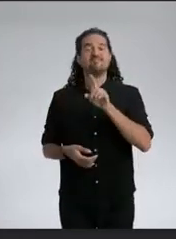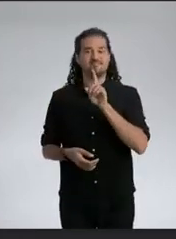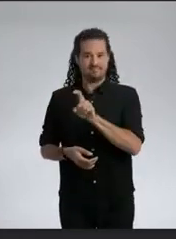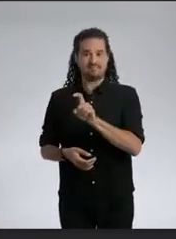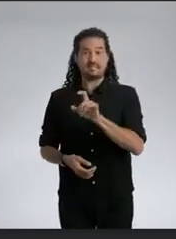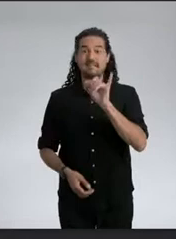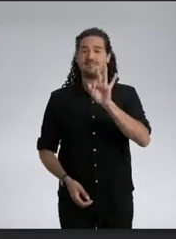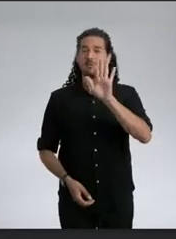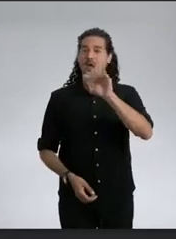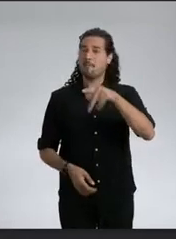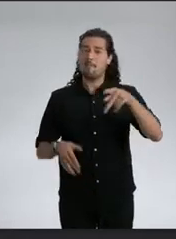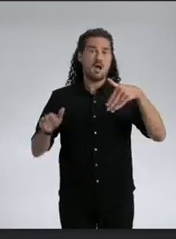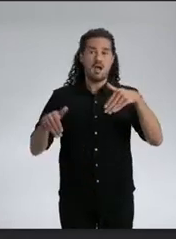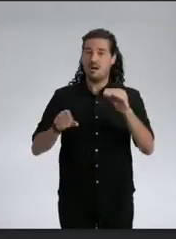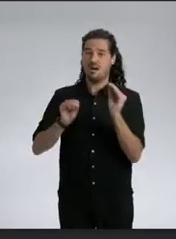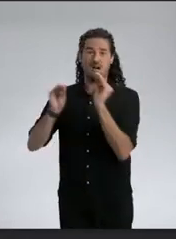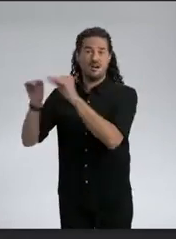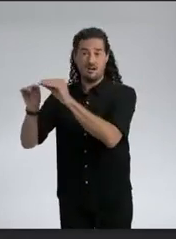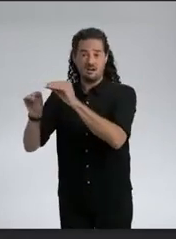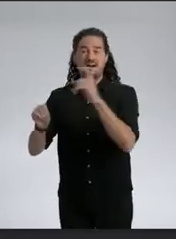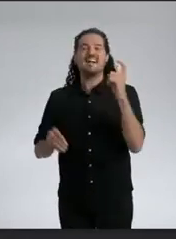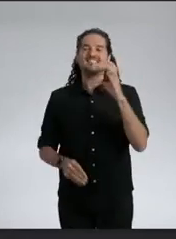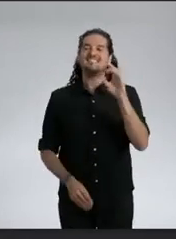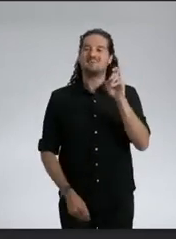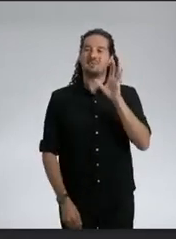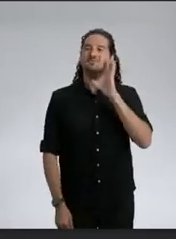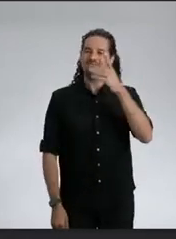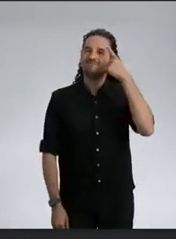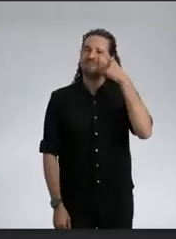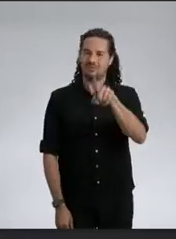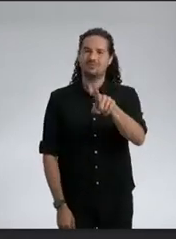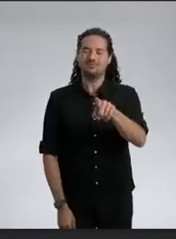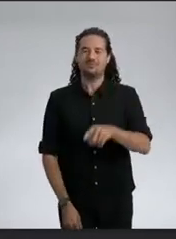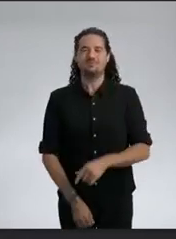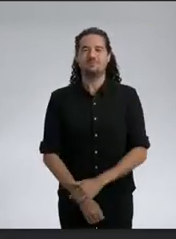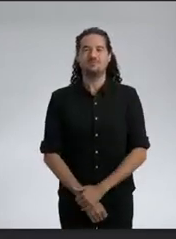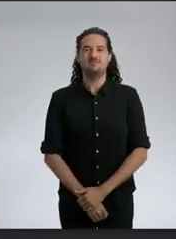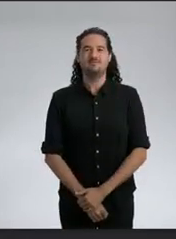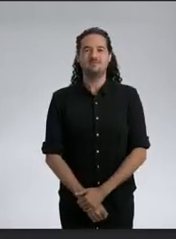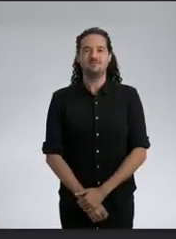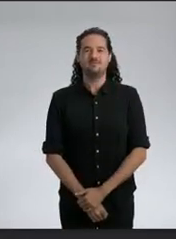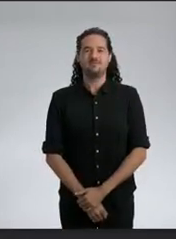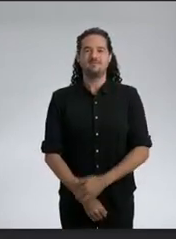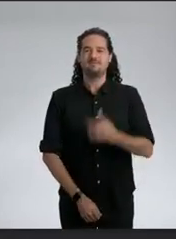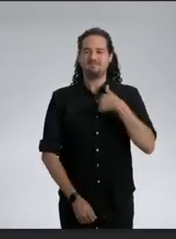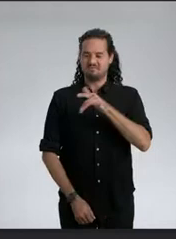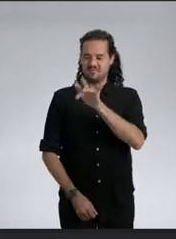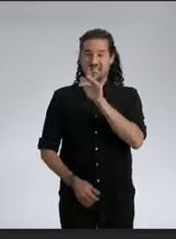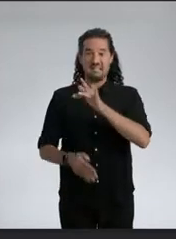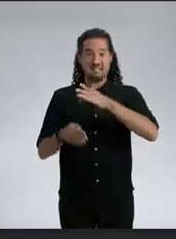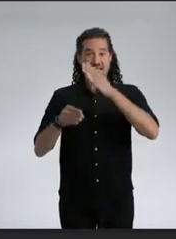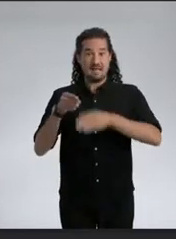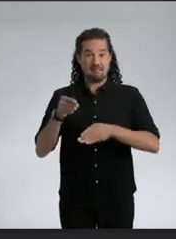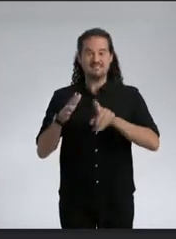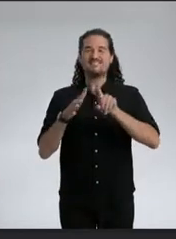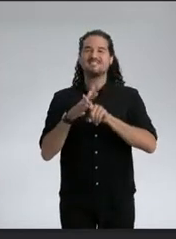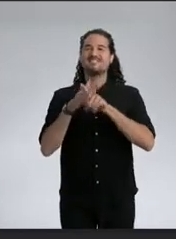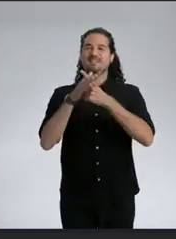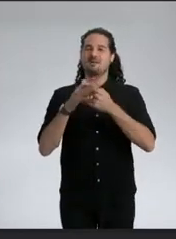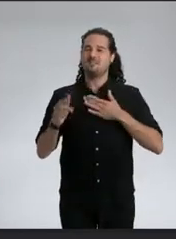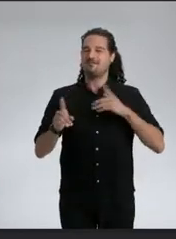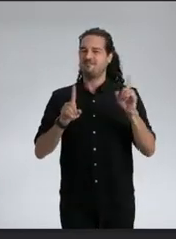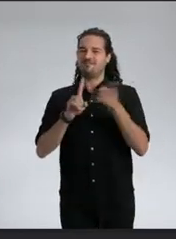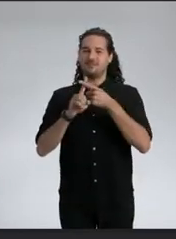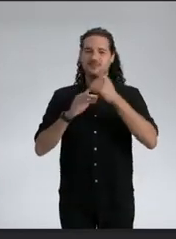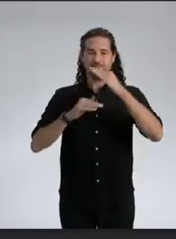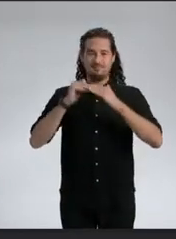yet, Xcode Cloud will do it for you. I'll click Complete and start my first build in the cloud.